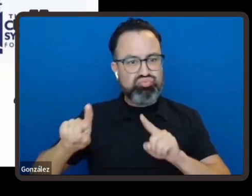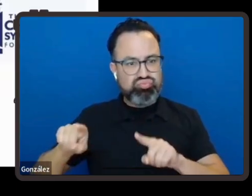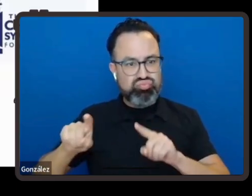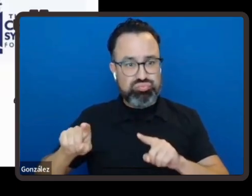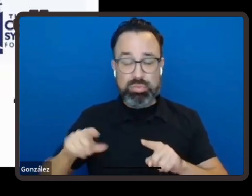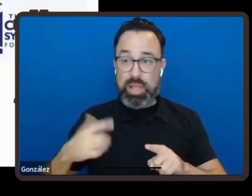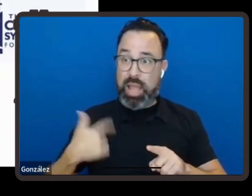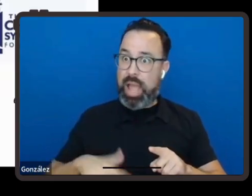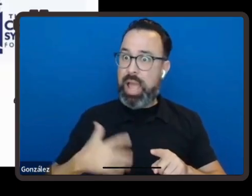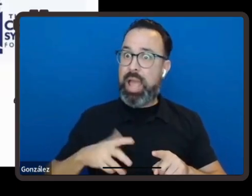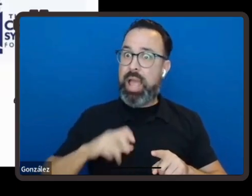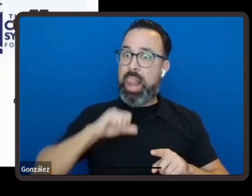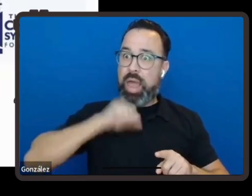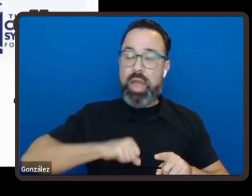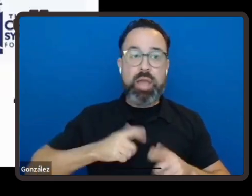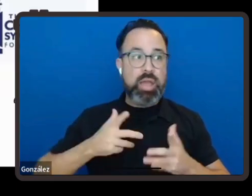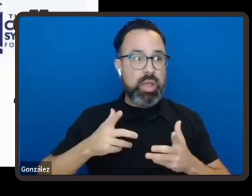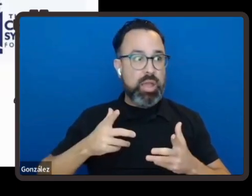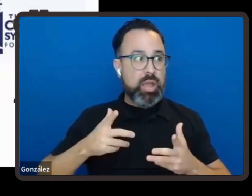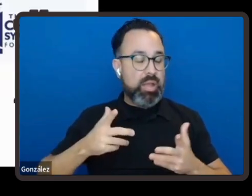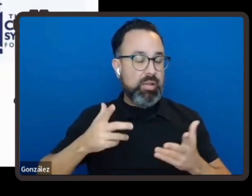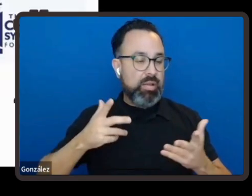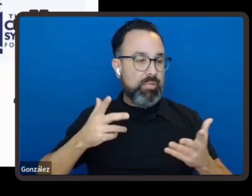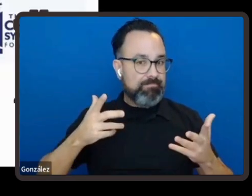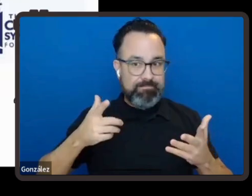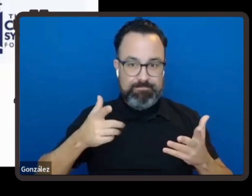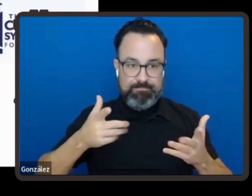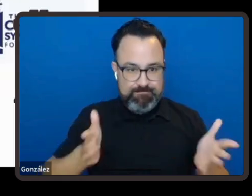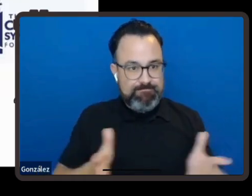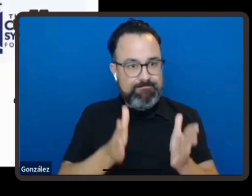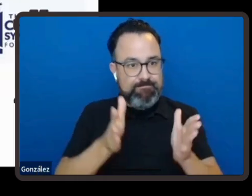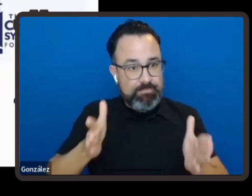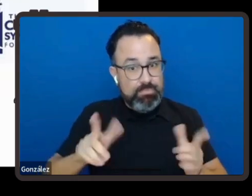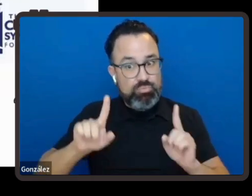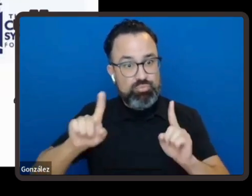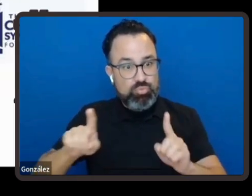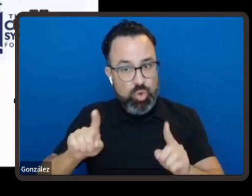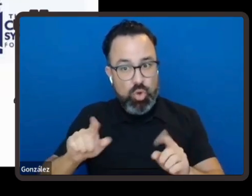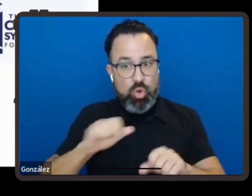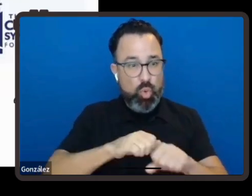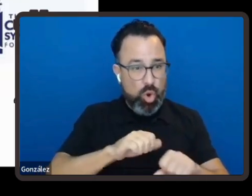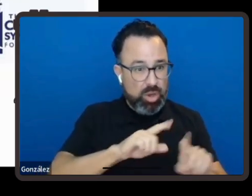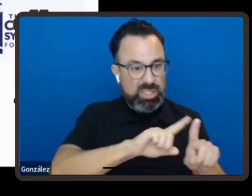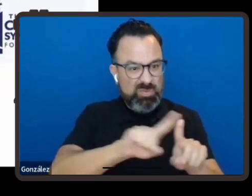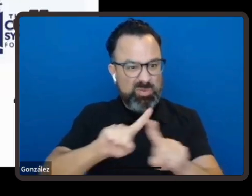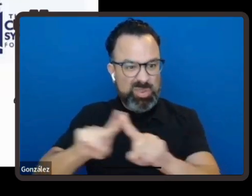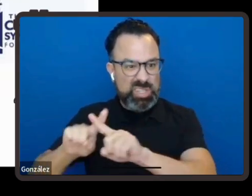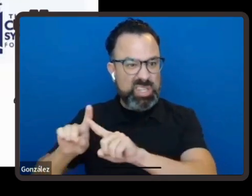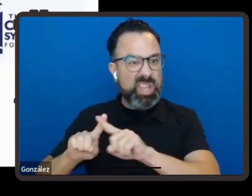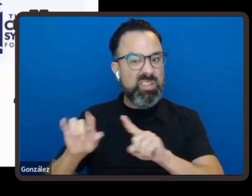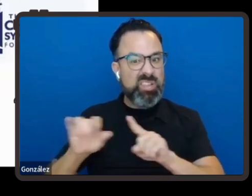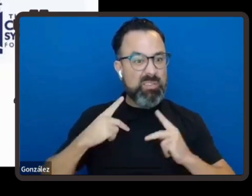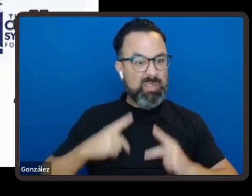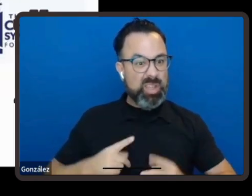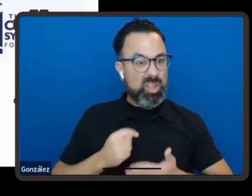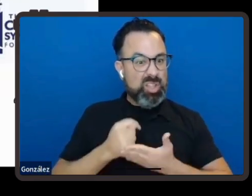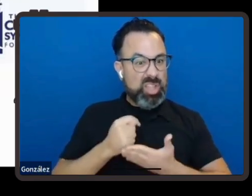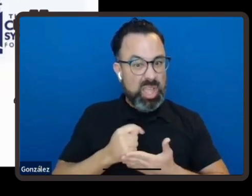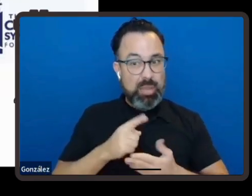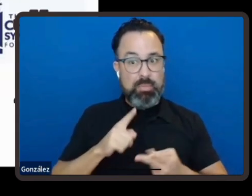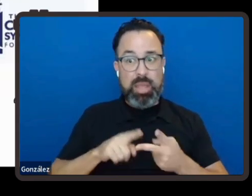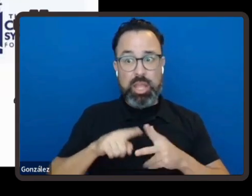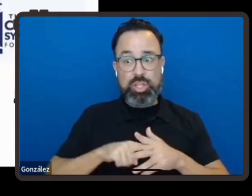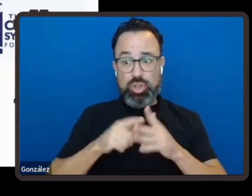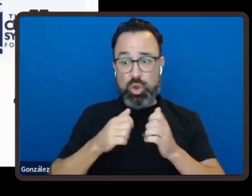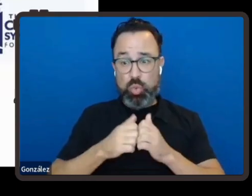health professionals, physiotherapy. I've just started with osteopathy recently, and I find them